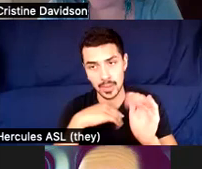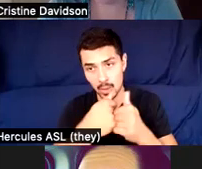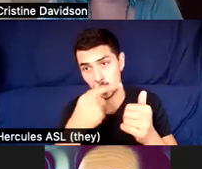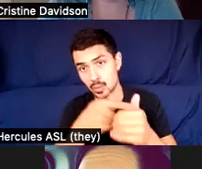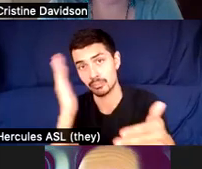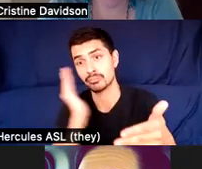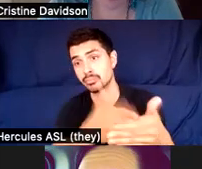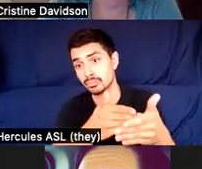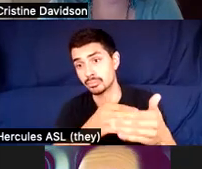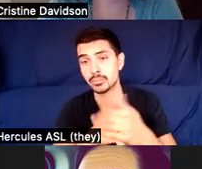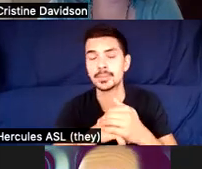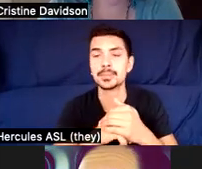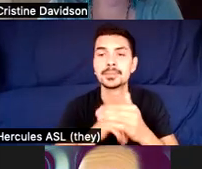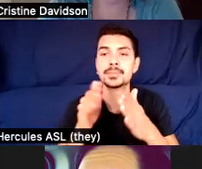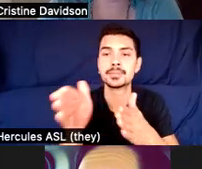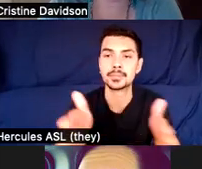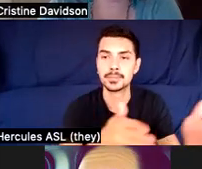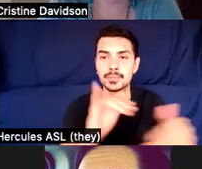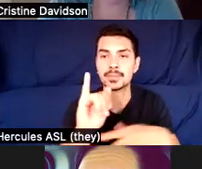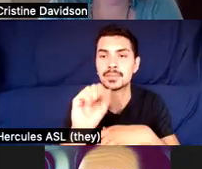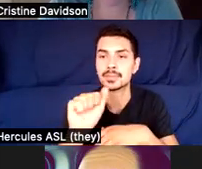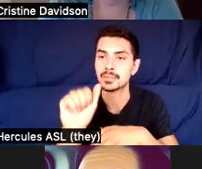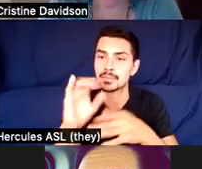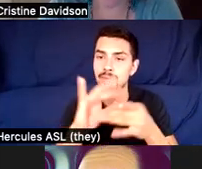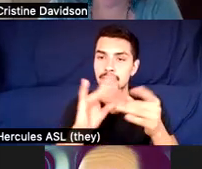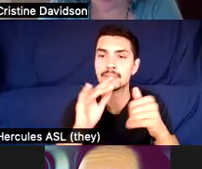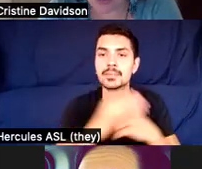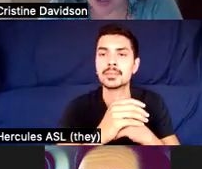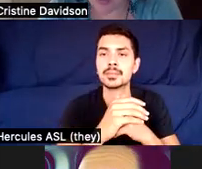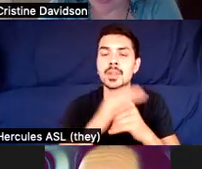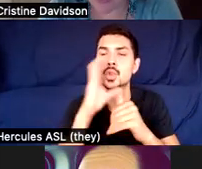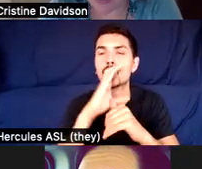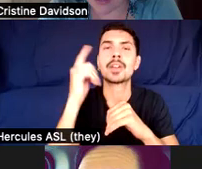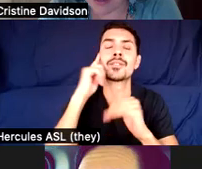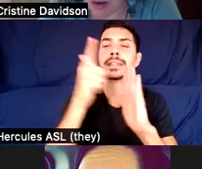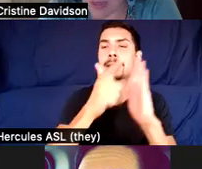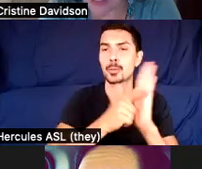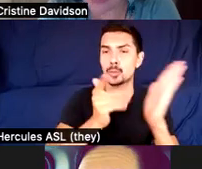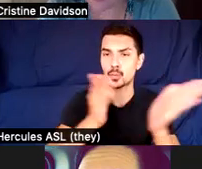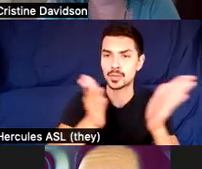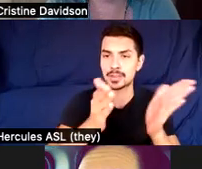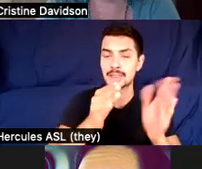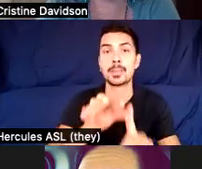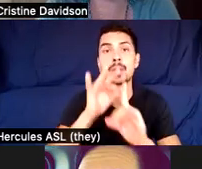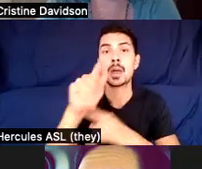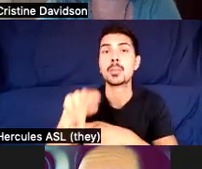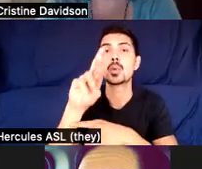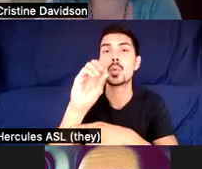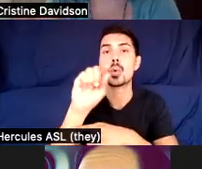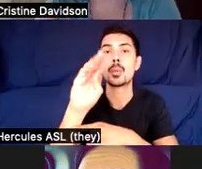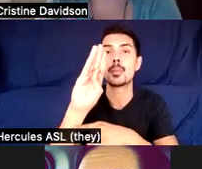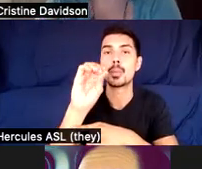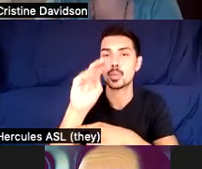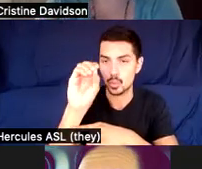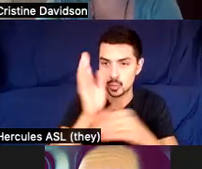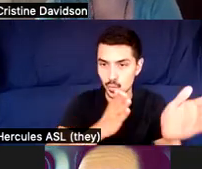I think locating some legal services, potentially pro bono services, which there are many in the community to understand our